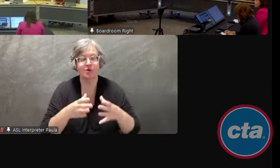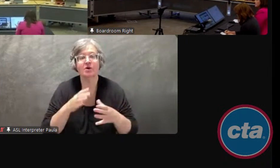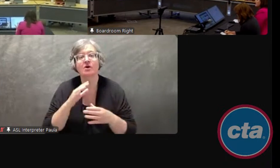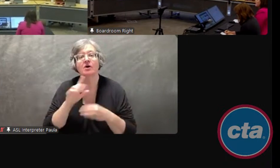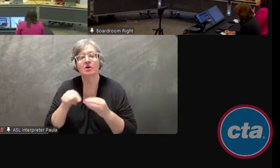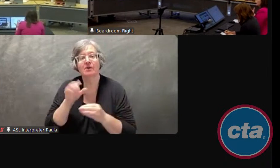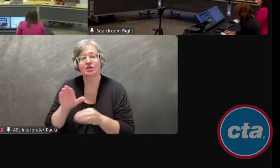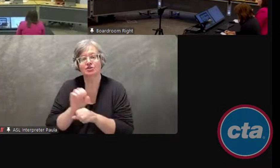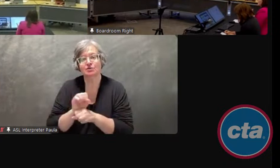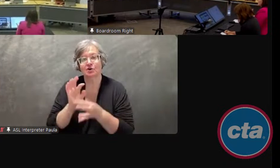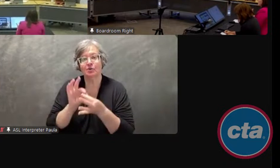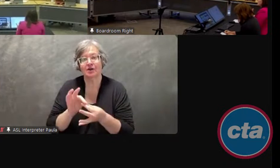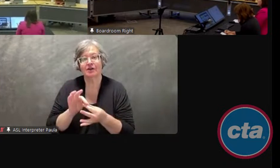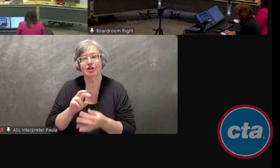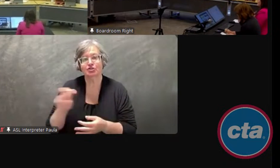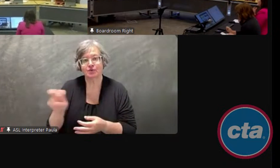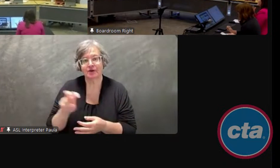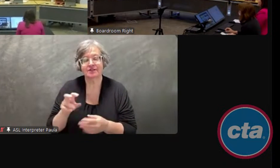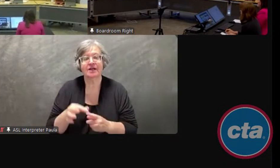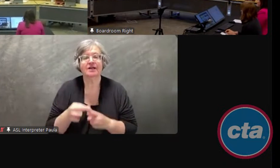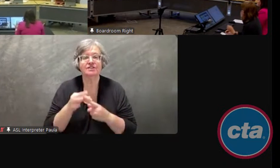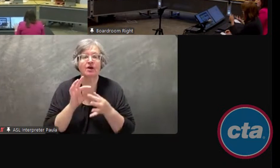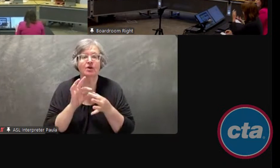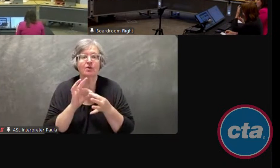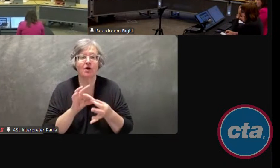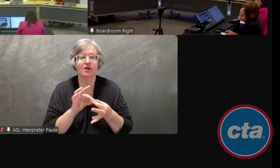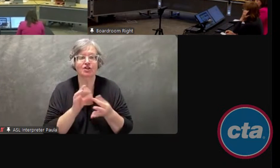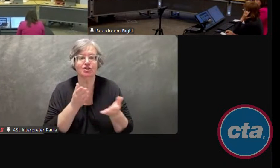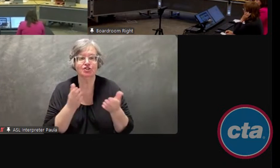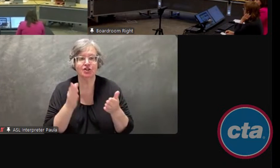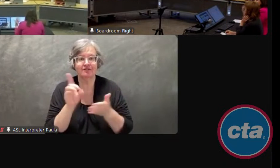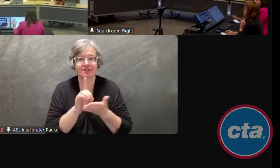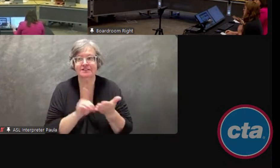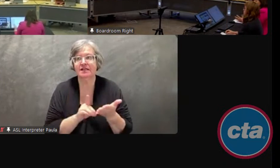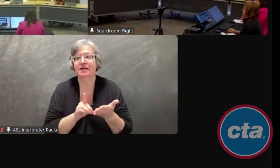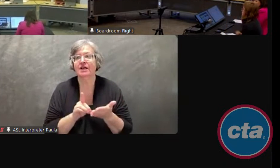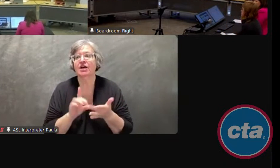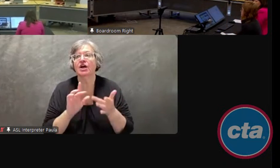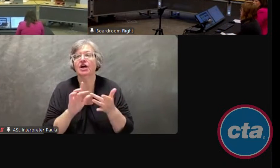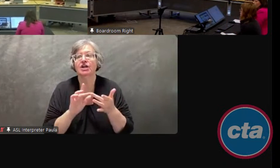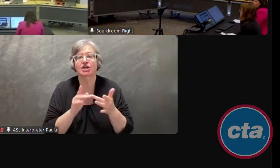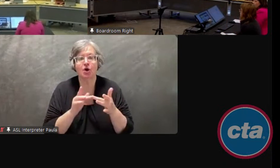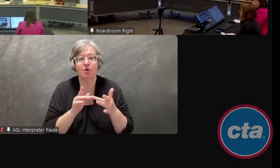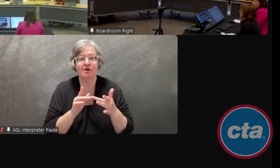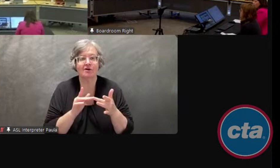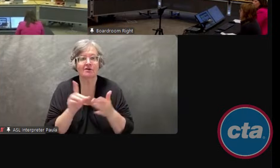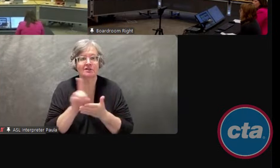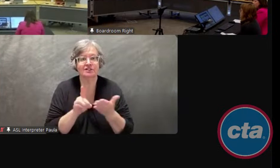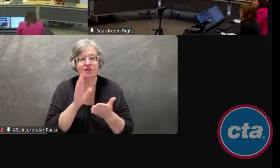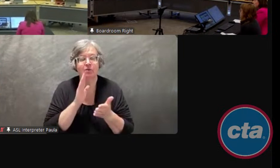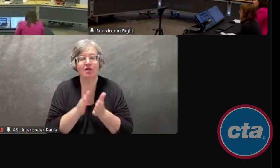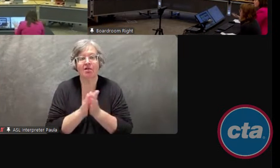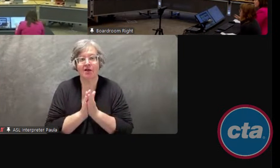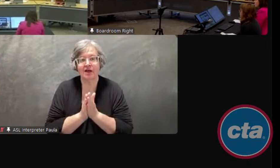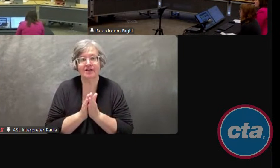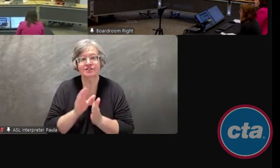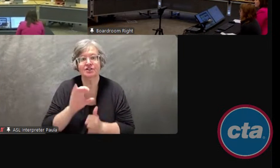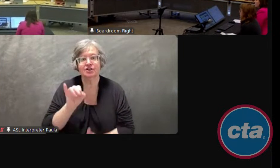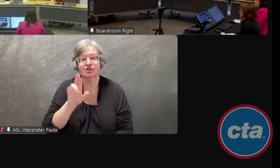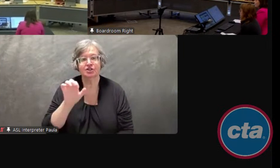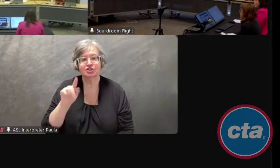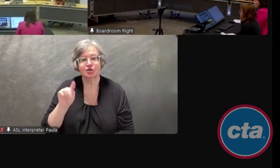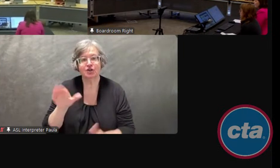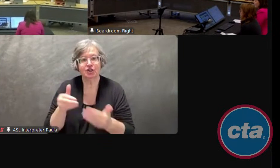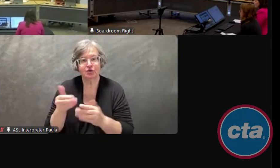around transit and especially around service design and network design. So I'll have Jarrett introduce himself and his team, and then we'll start